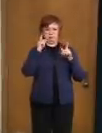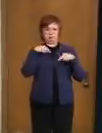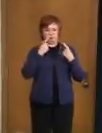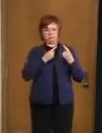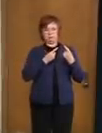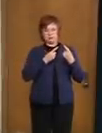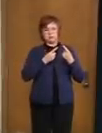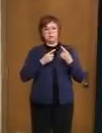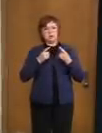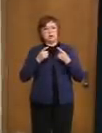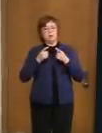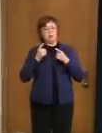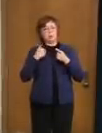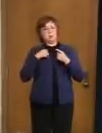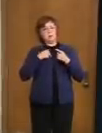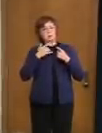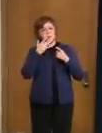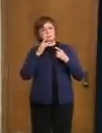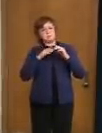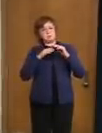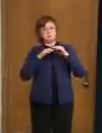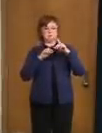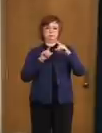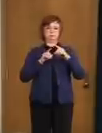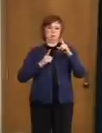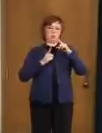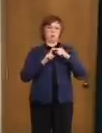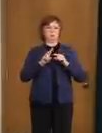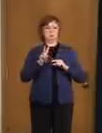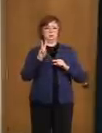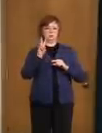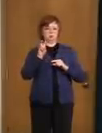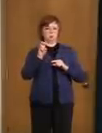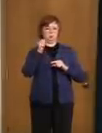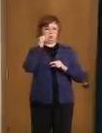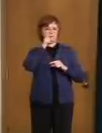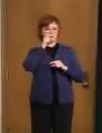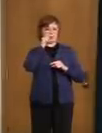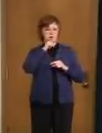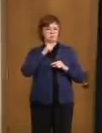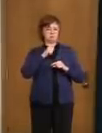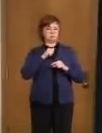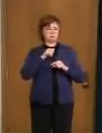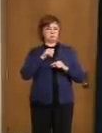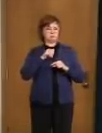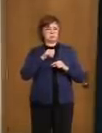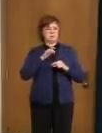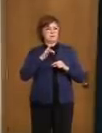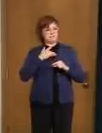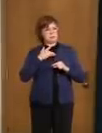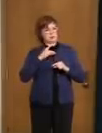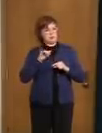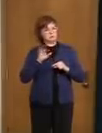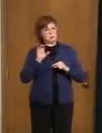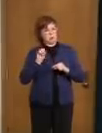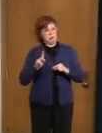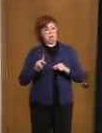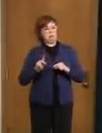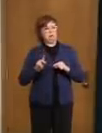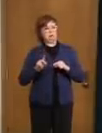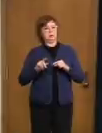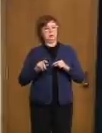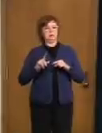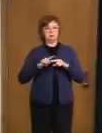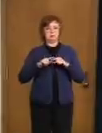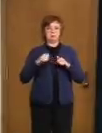this is going to be very important. And again, while the numbers seem very daunting, we saw in December, actually, I was surprised by